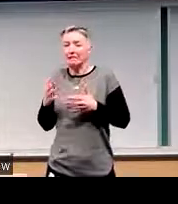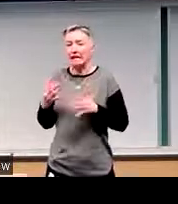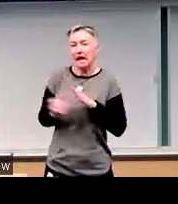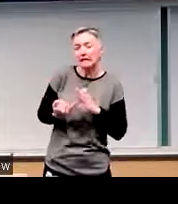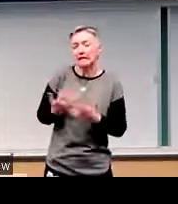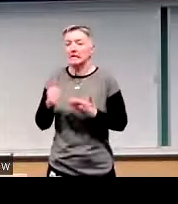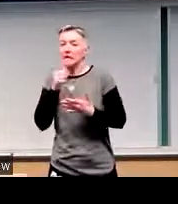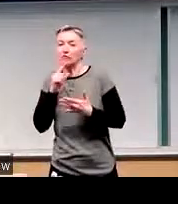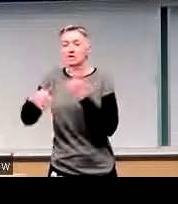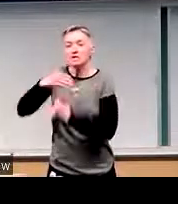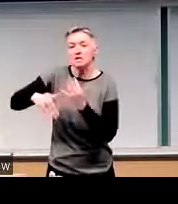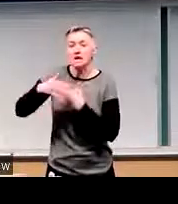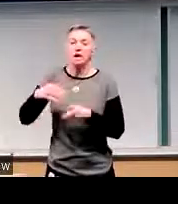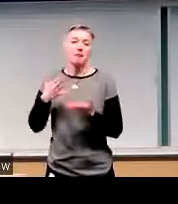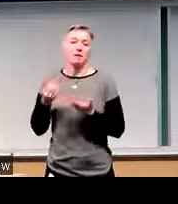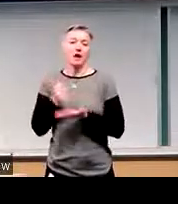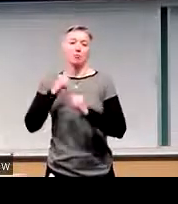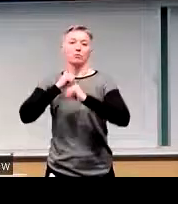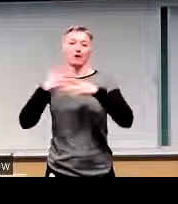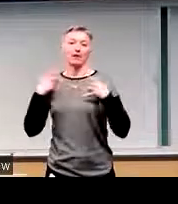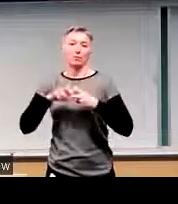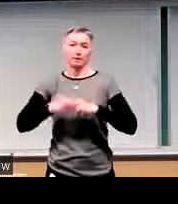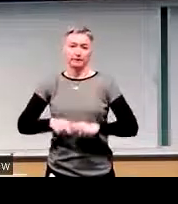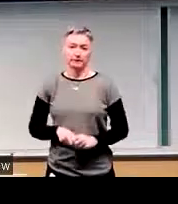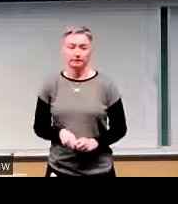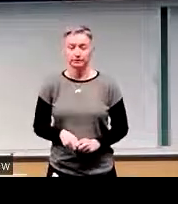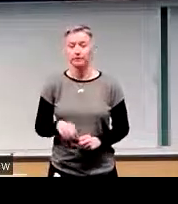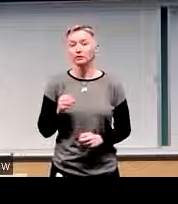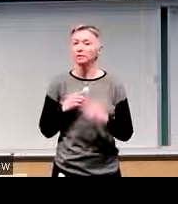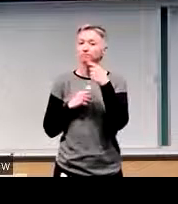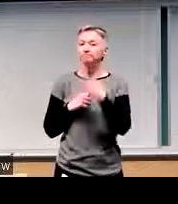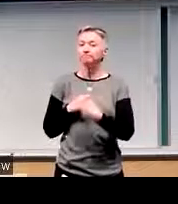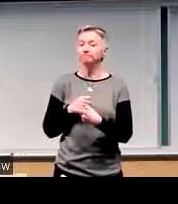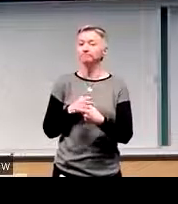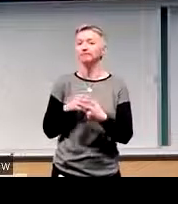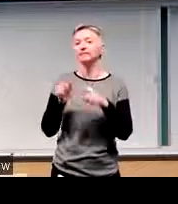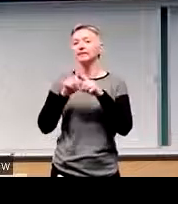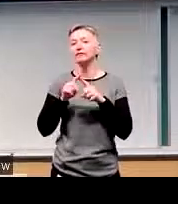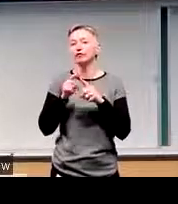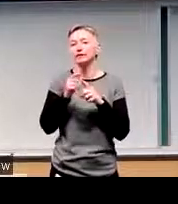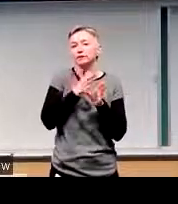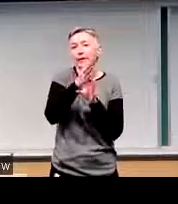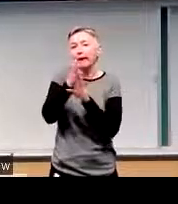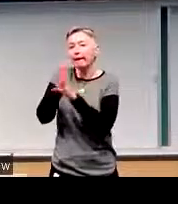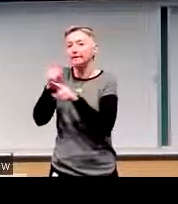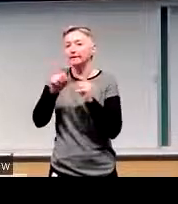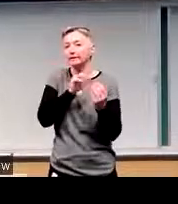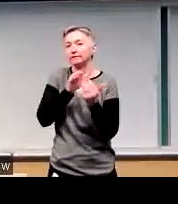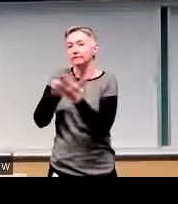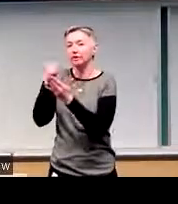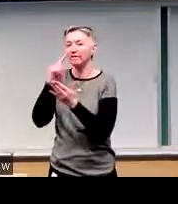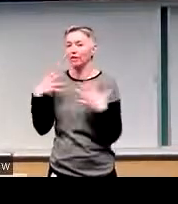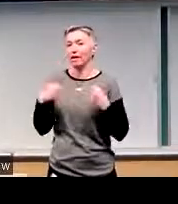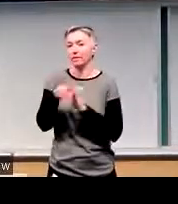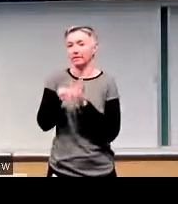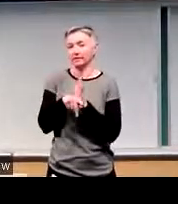list of policy domains to address social connectedness. And I will briefly